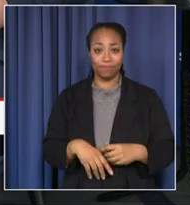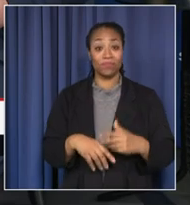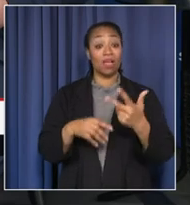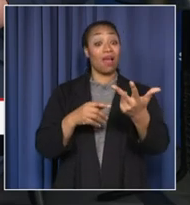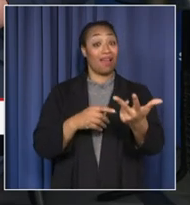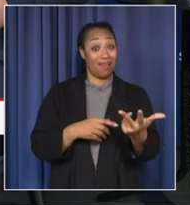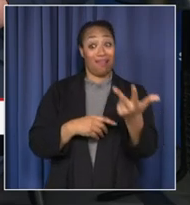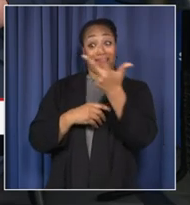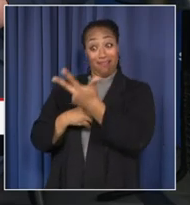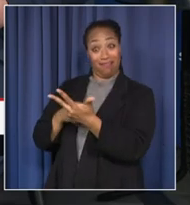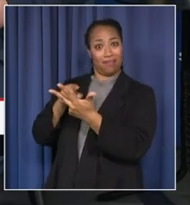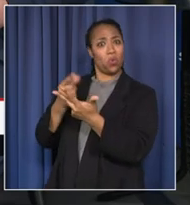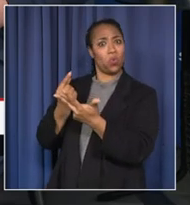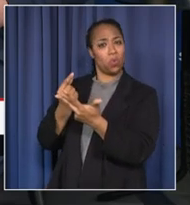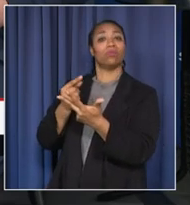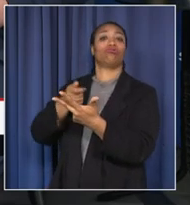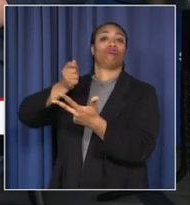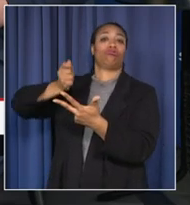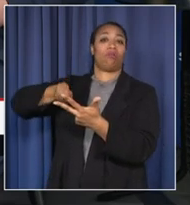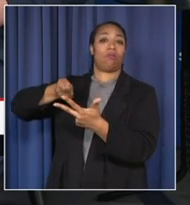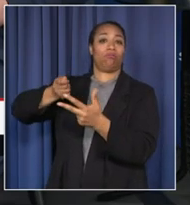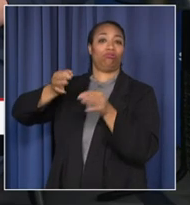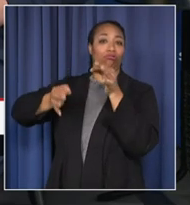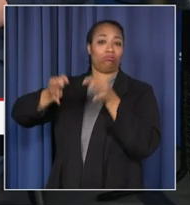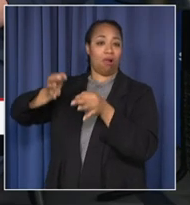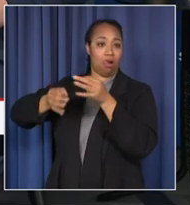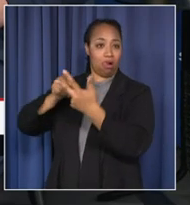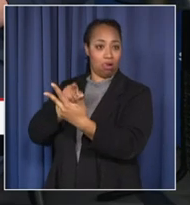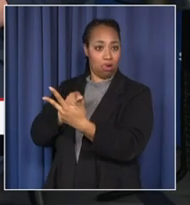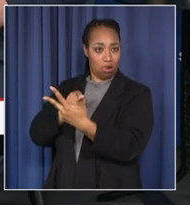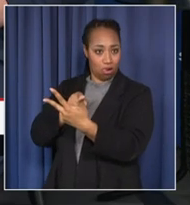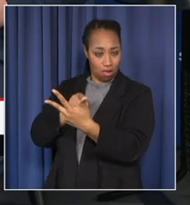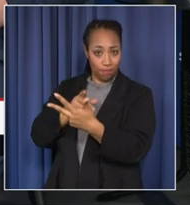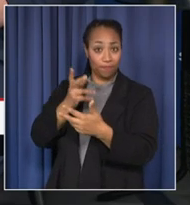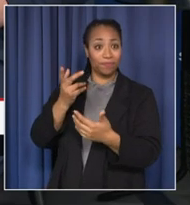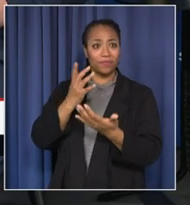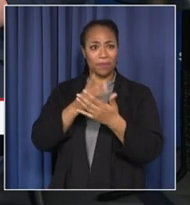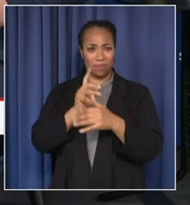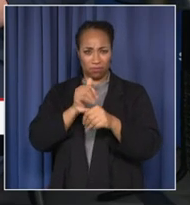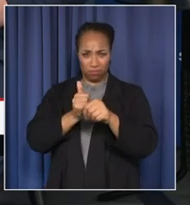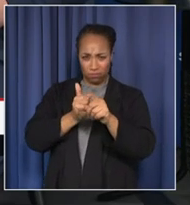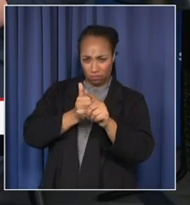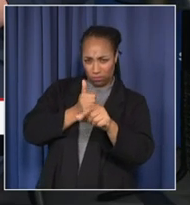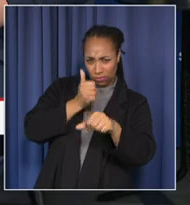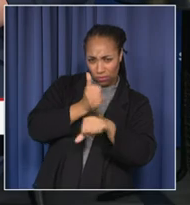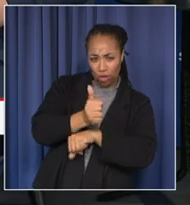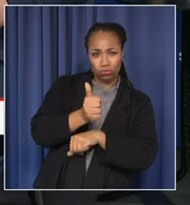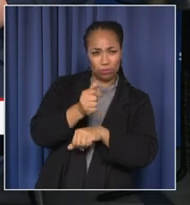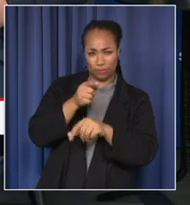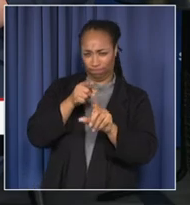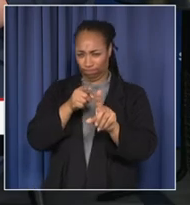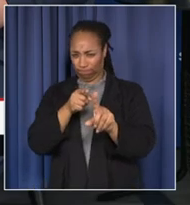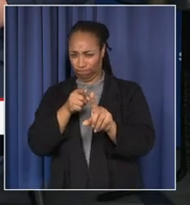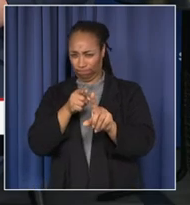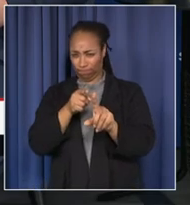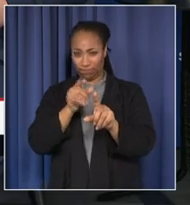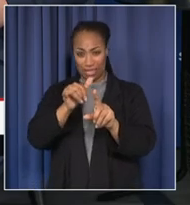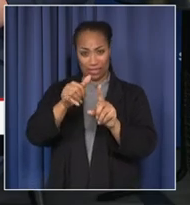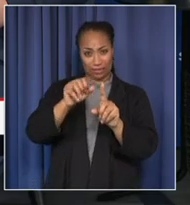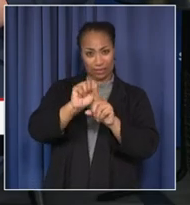to proceed. But we need to send a strong message that if you use a gun in the district, that you're going to jail, and